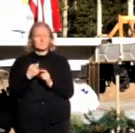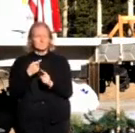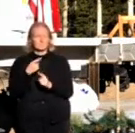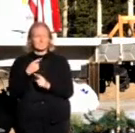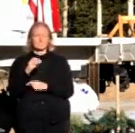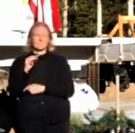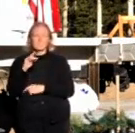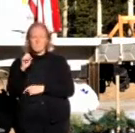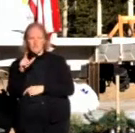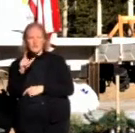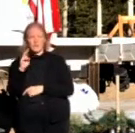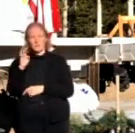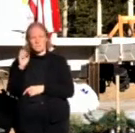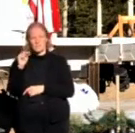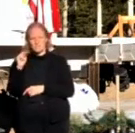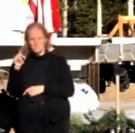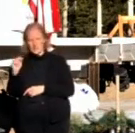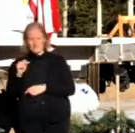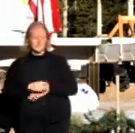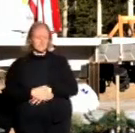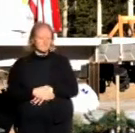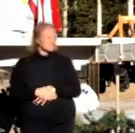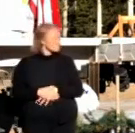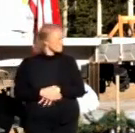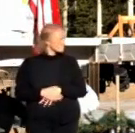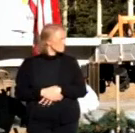Bennett. Thank you so much.